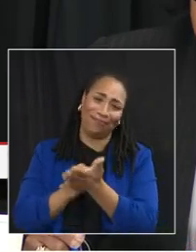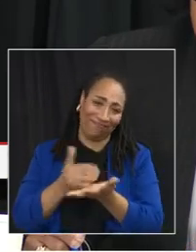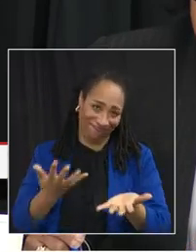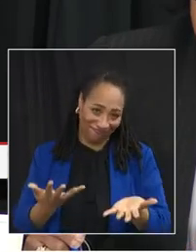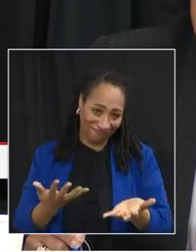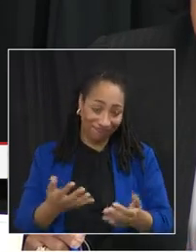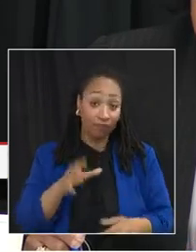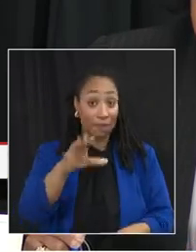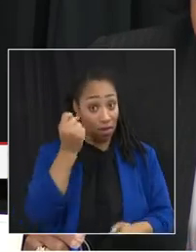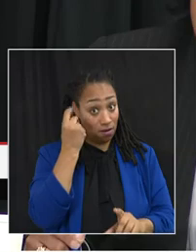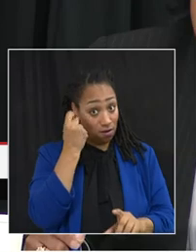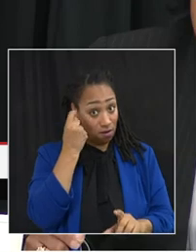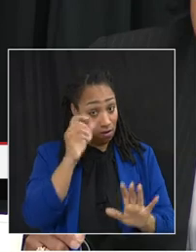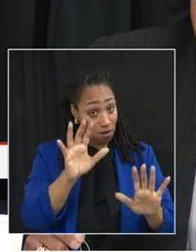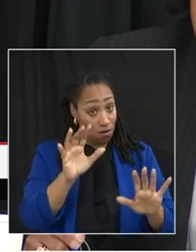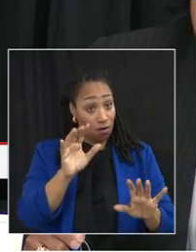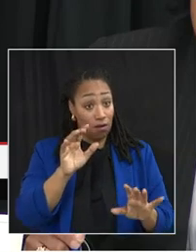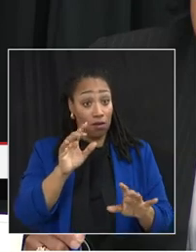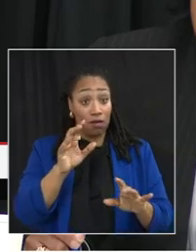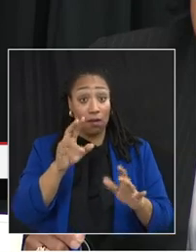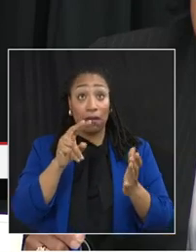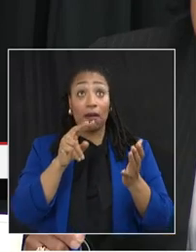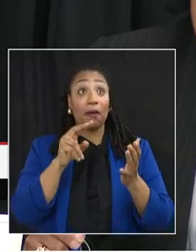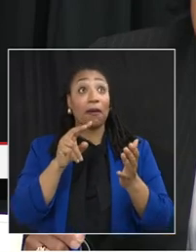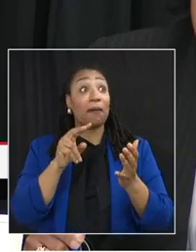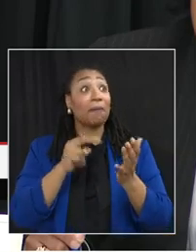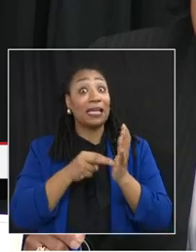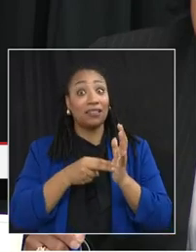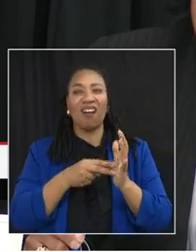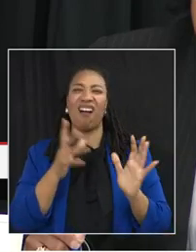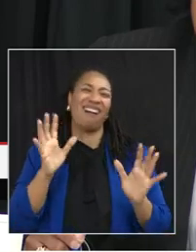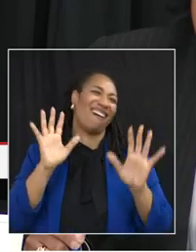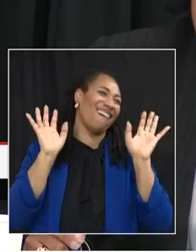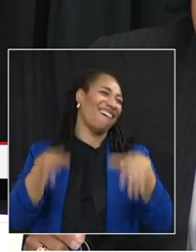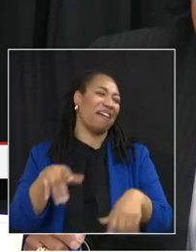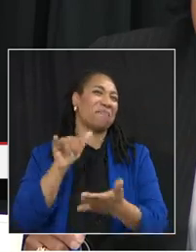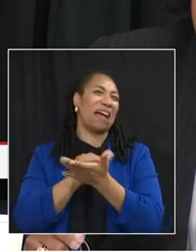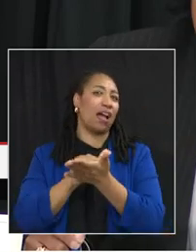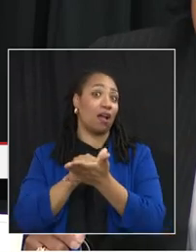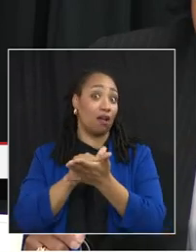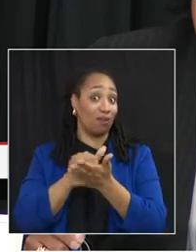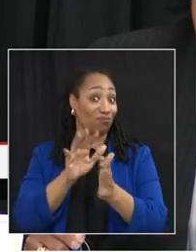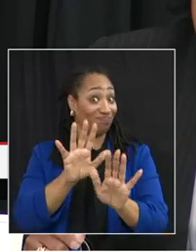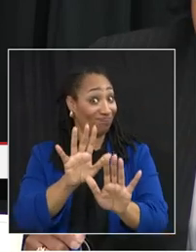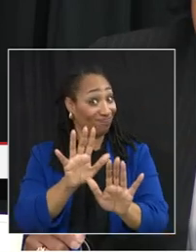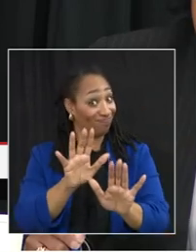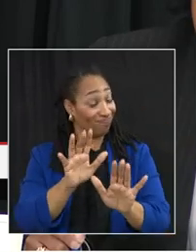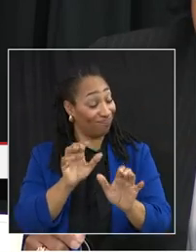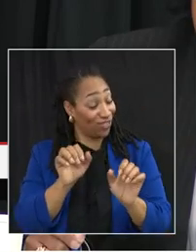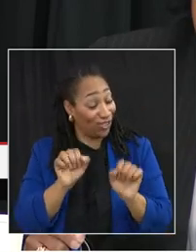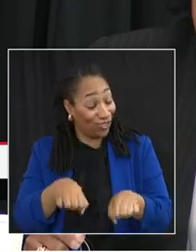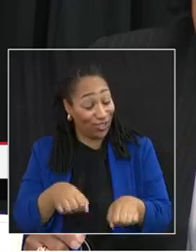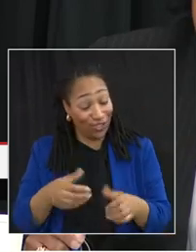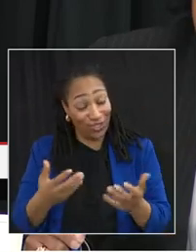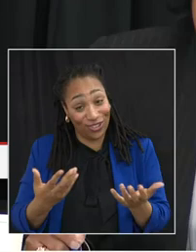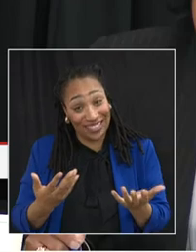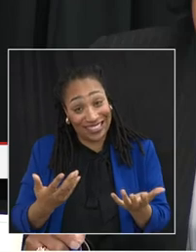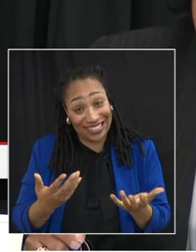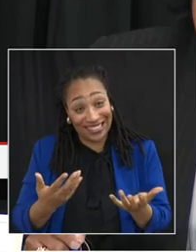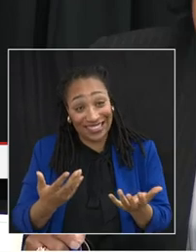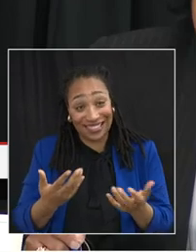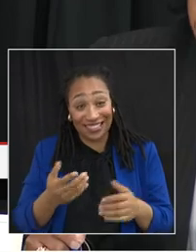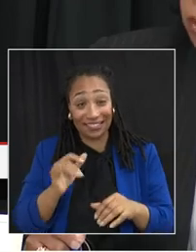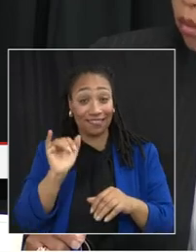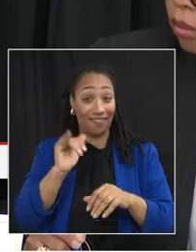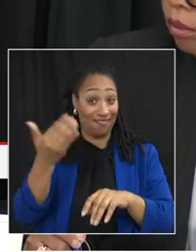So what my focus continues to be, just with Trump this time, just like with Trump the last time and every